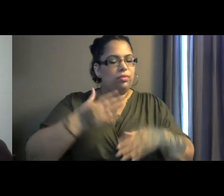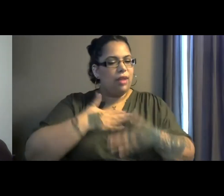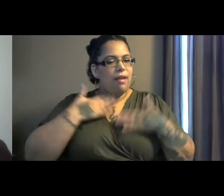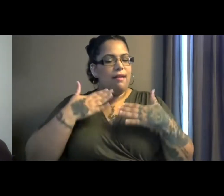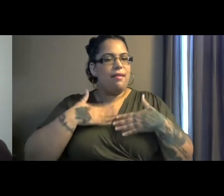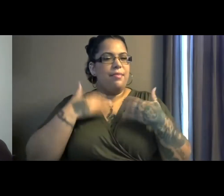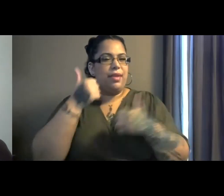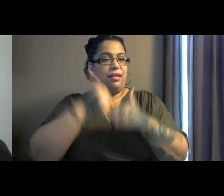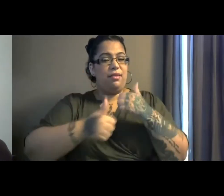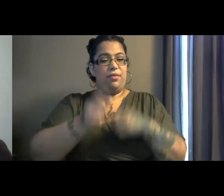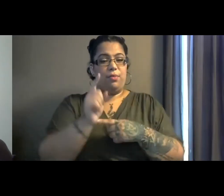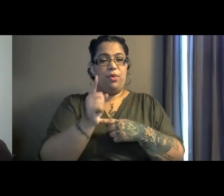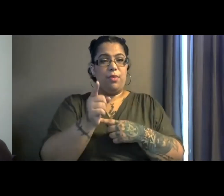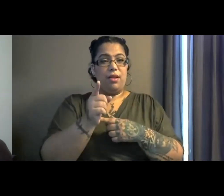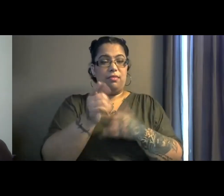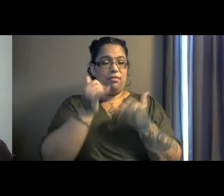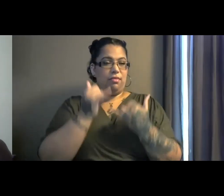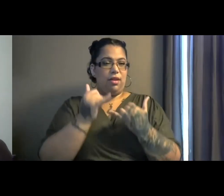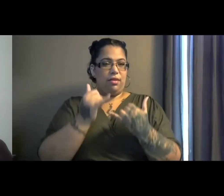of now.